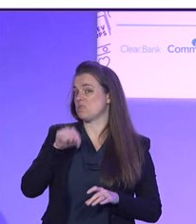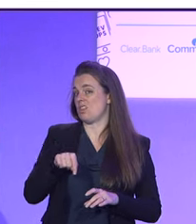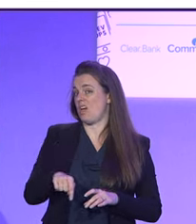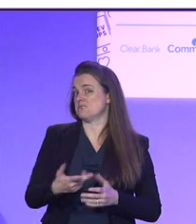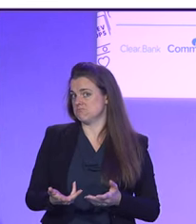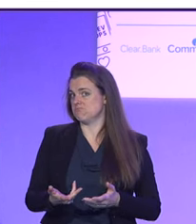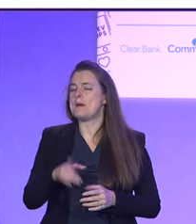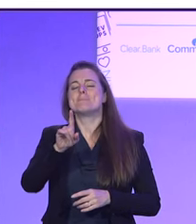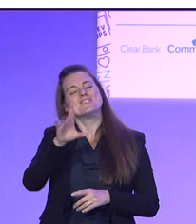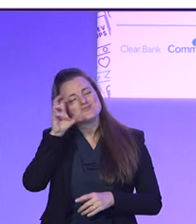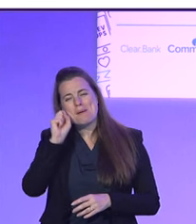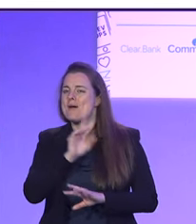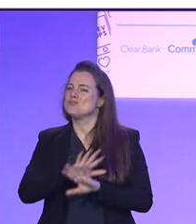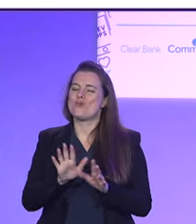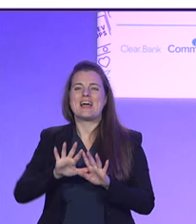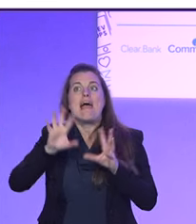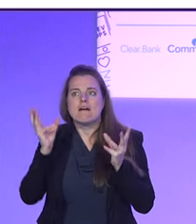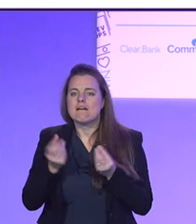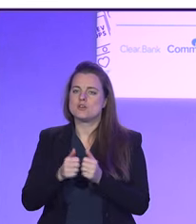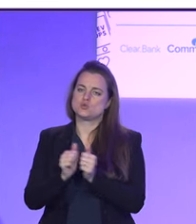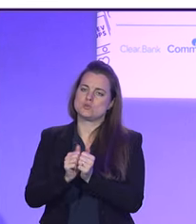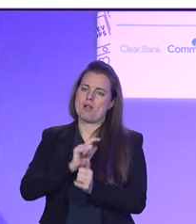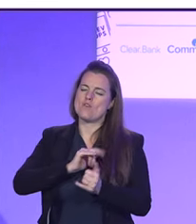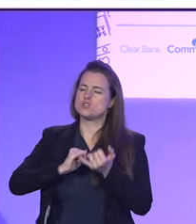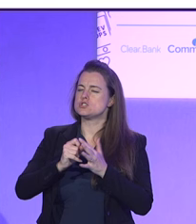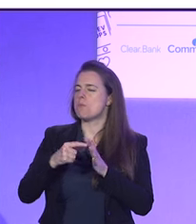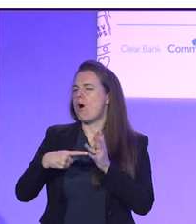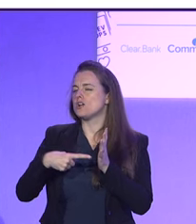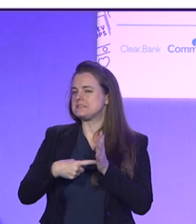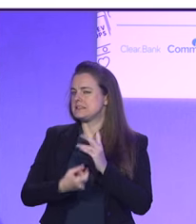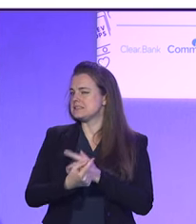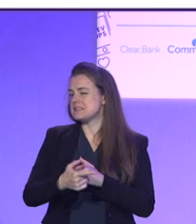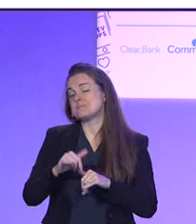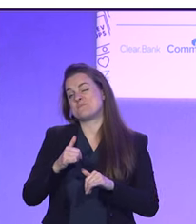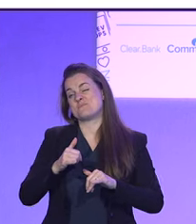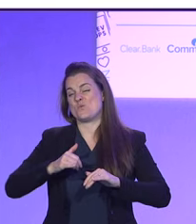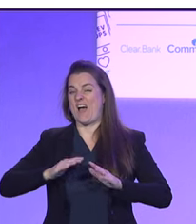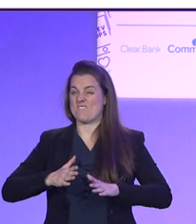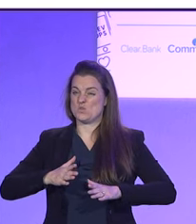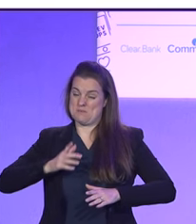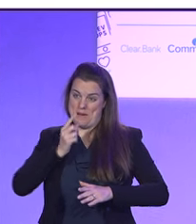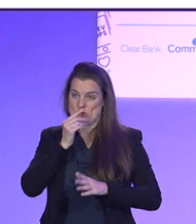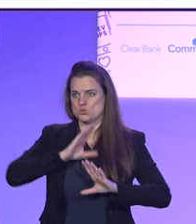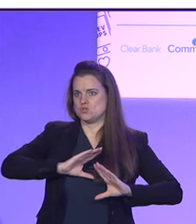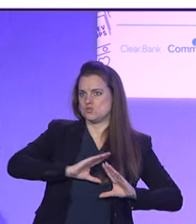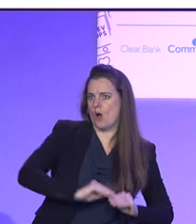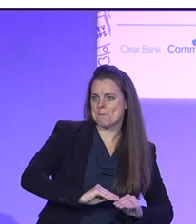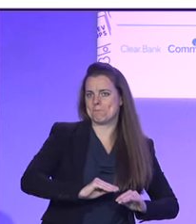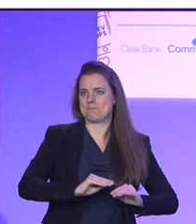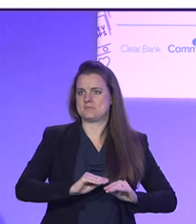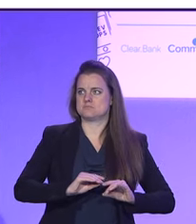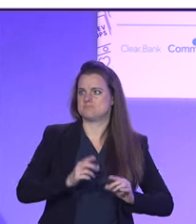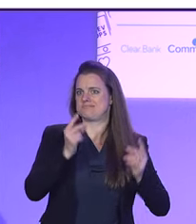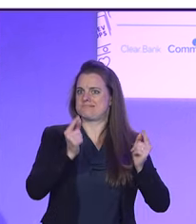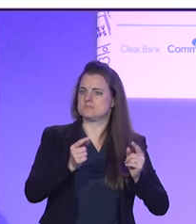for spot instance. You need to be able to stop what you're doing without any problem for your workload.